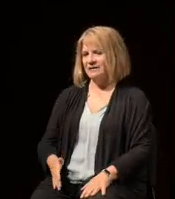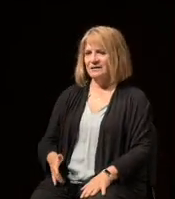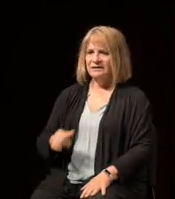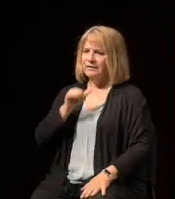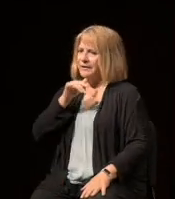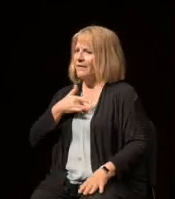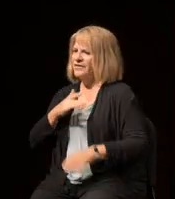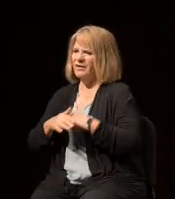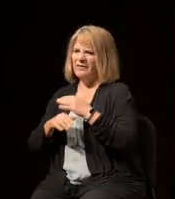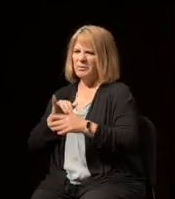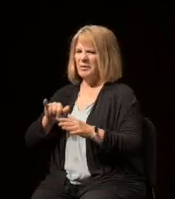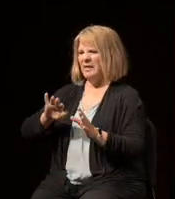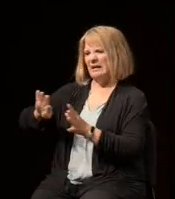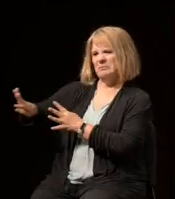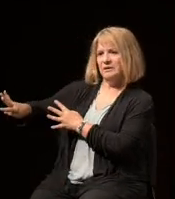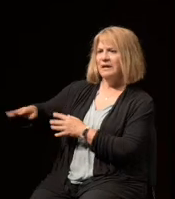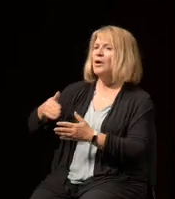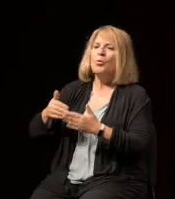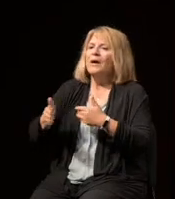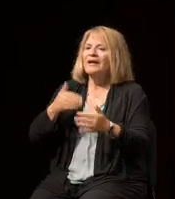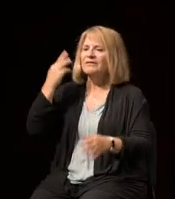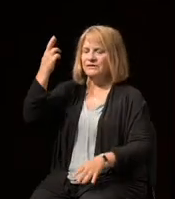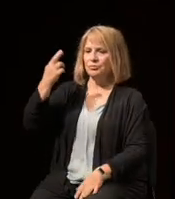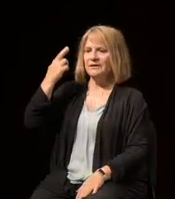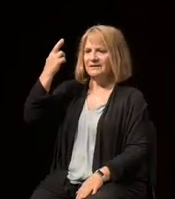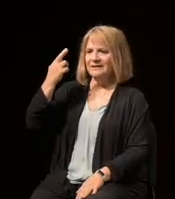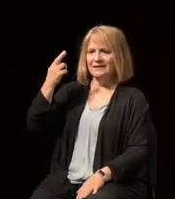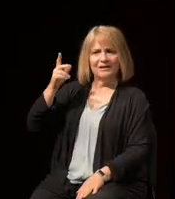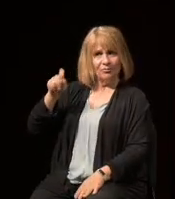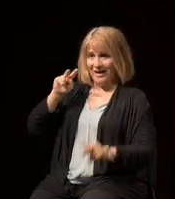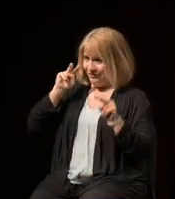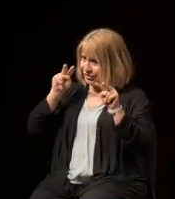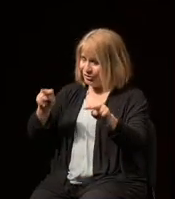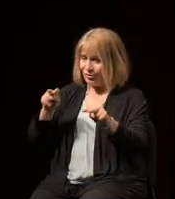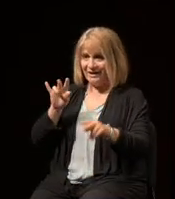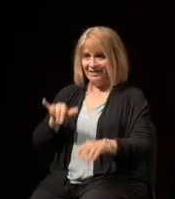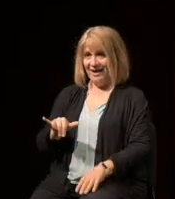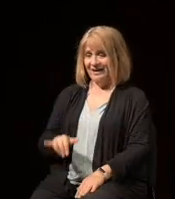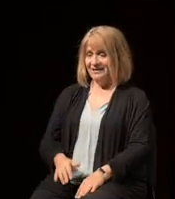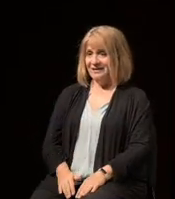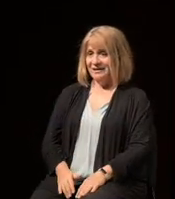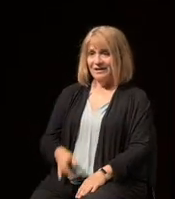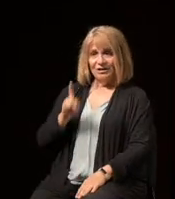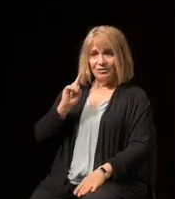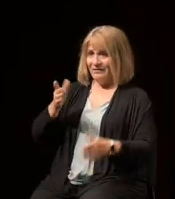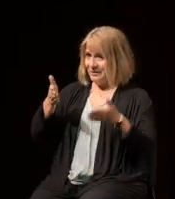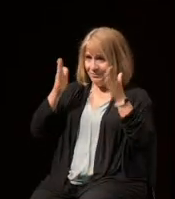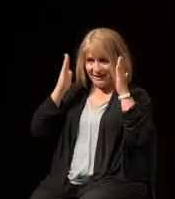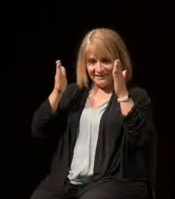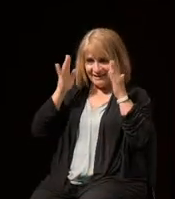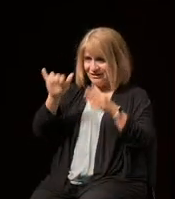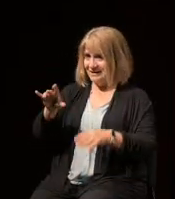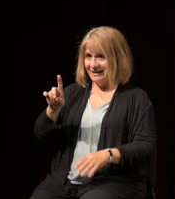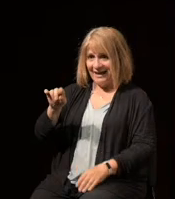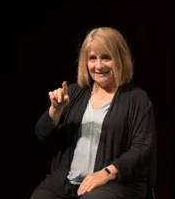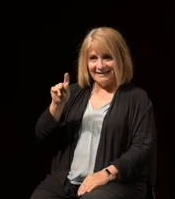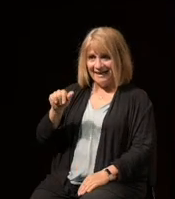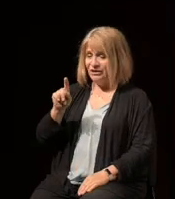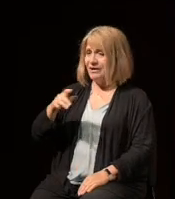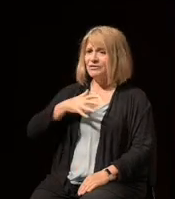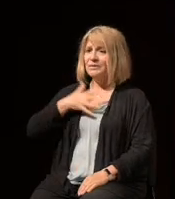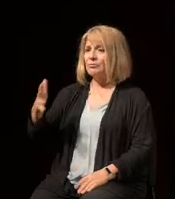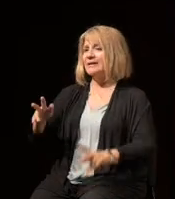or whatever it might be. So we have to take a look at that. We have to pay attention to our data. We have to be willing to